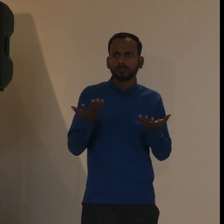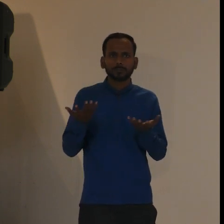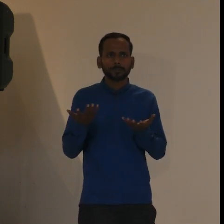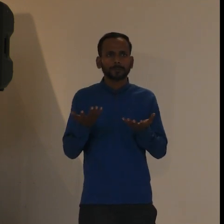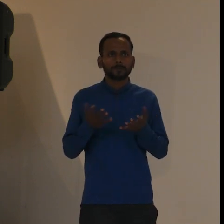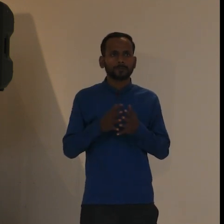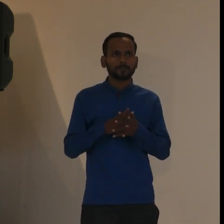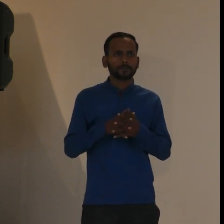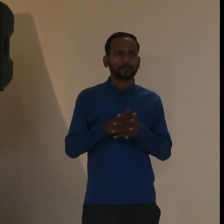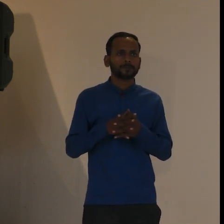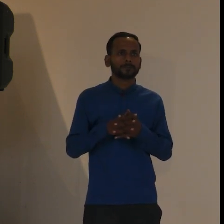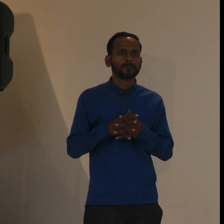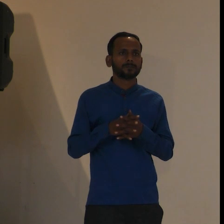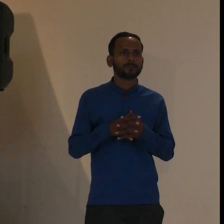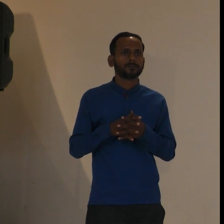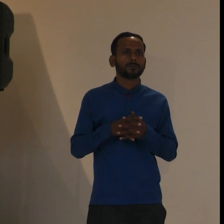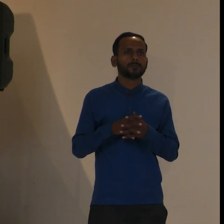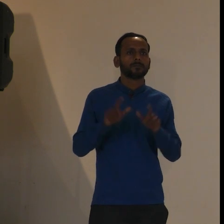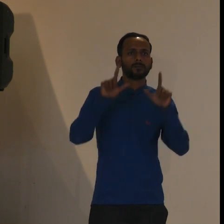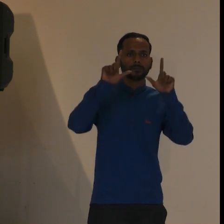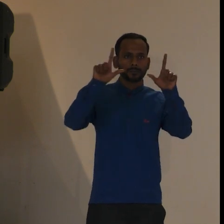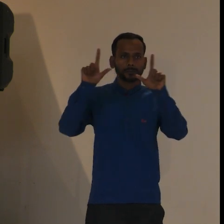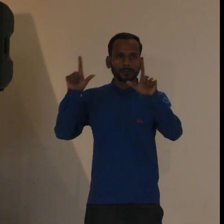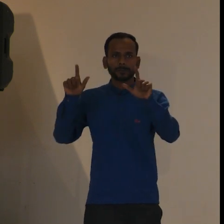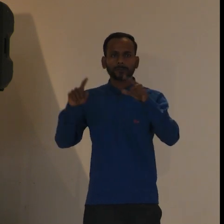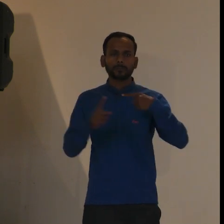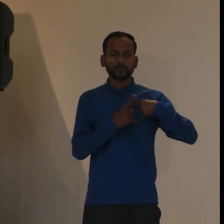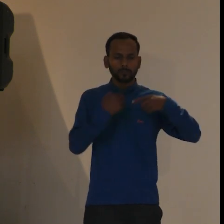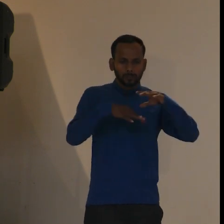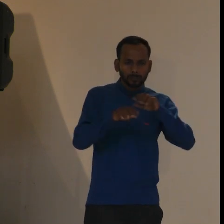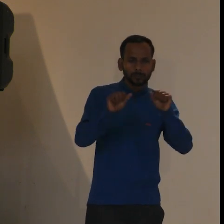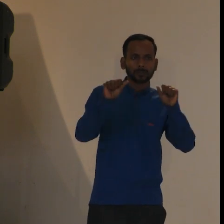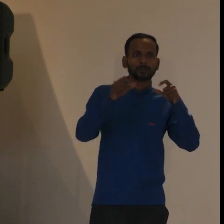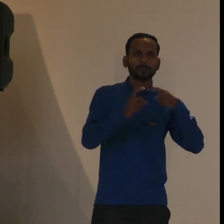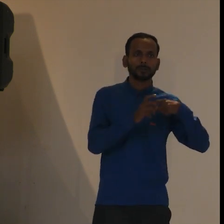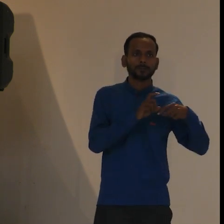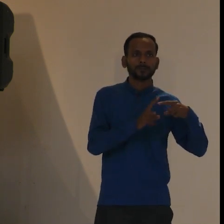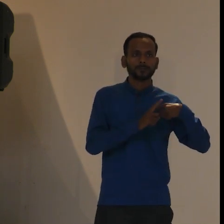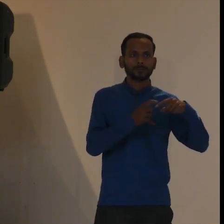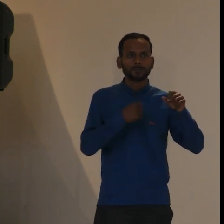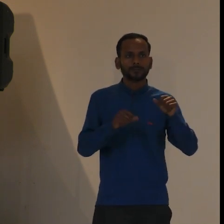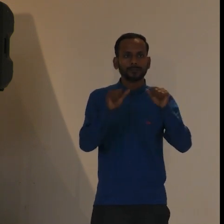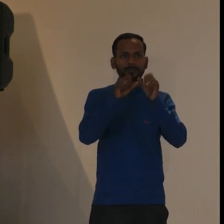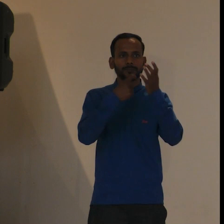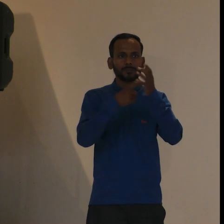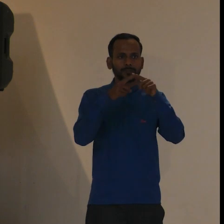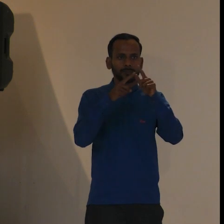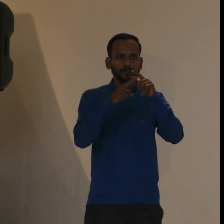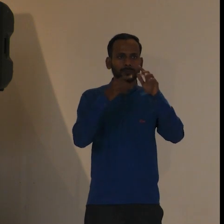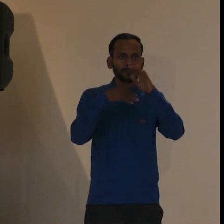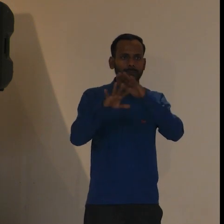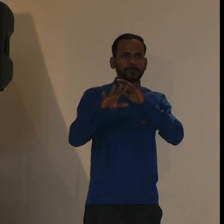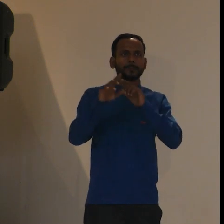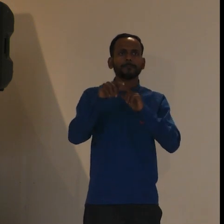you seem to, since you're doing a museum of Christian art doesn't exist only in churches or in